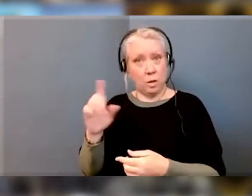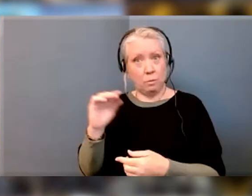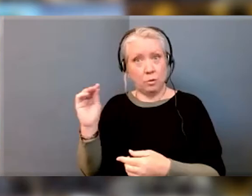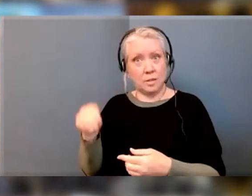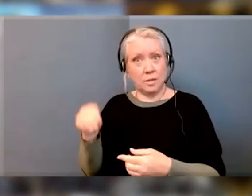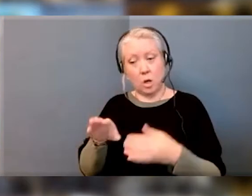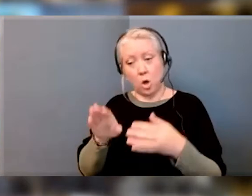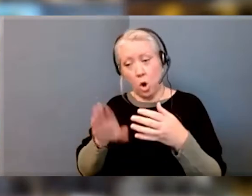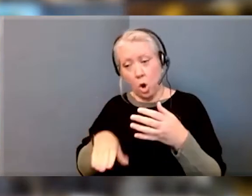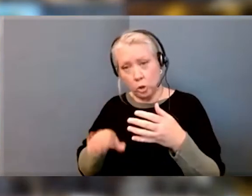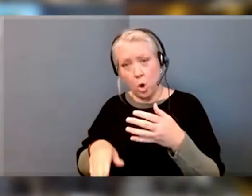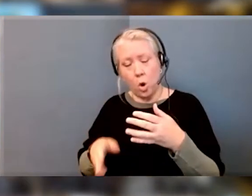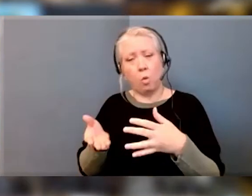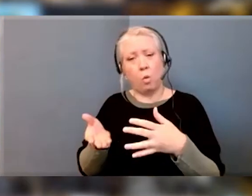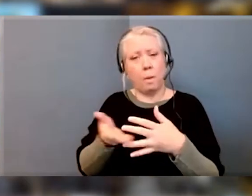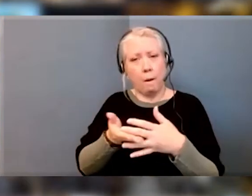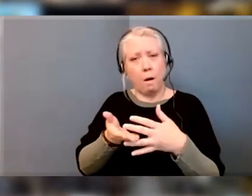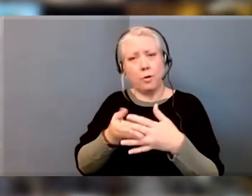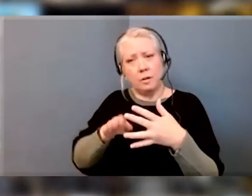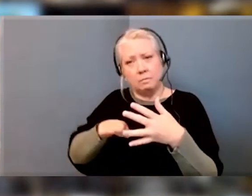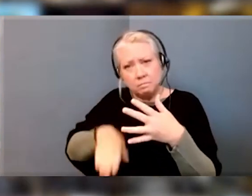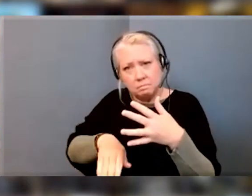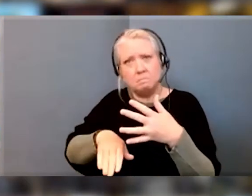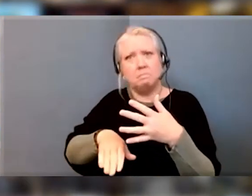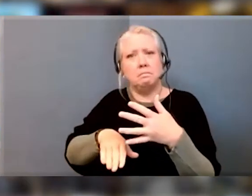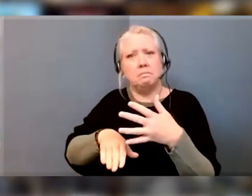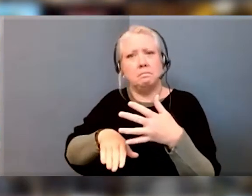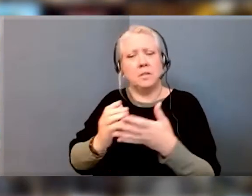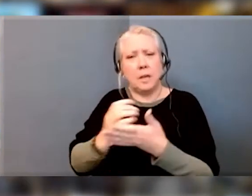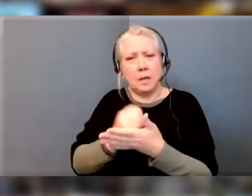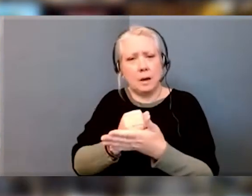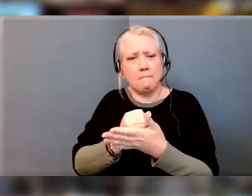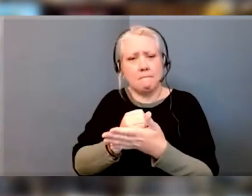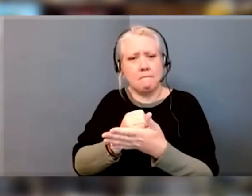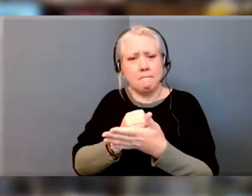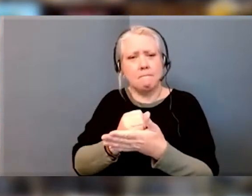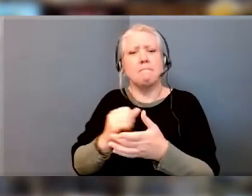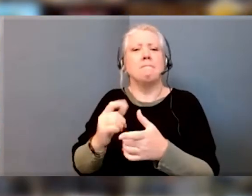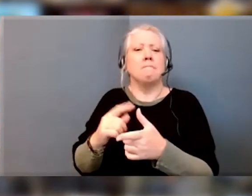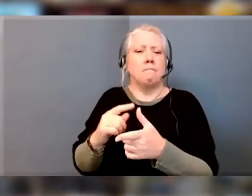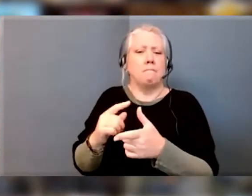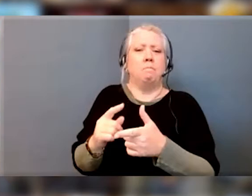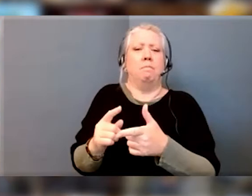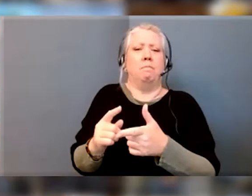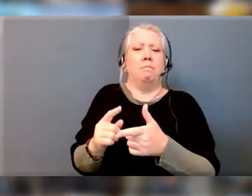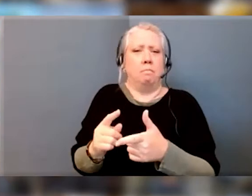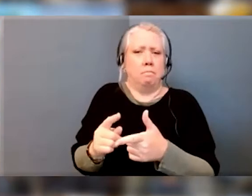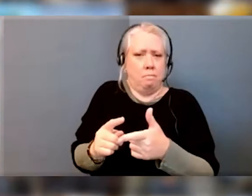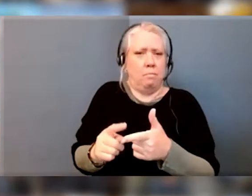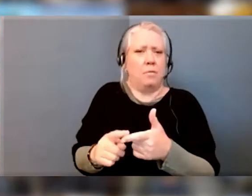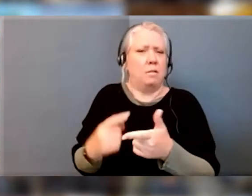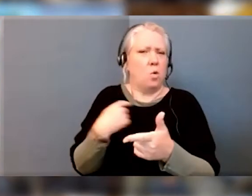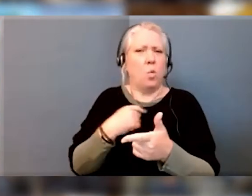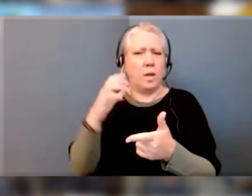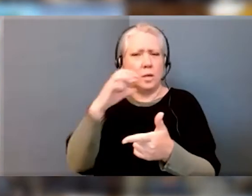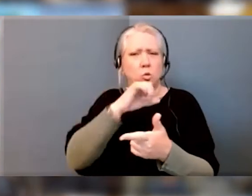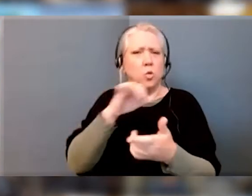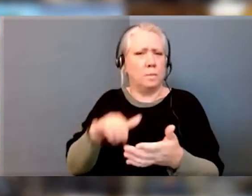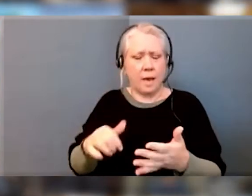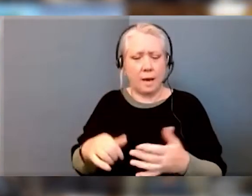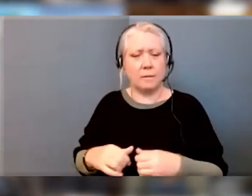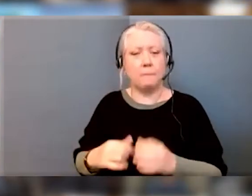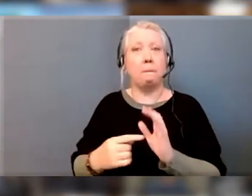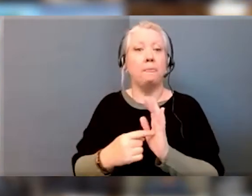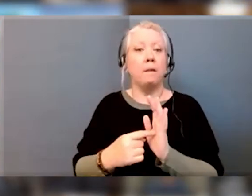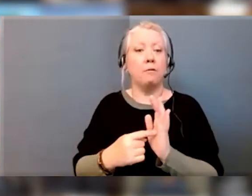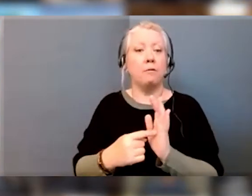moderate income, then we assume that the project is serving 51% or more low or mod income folks. So examples